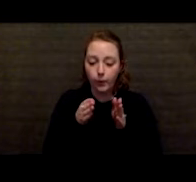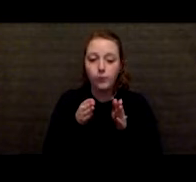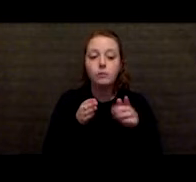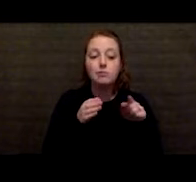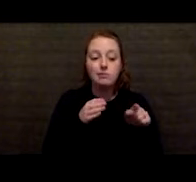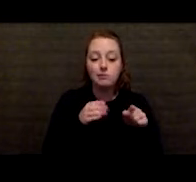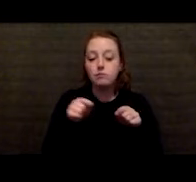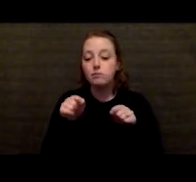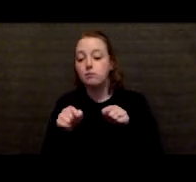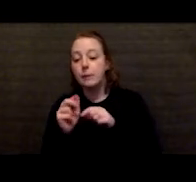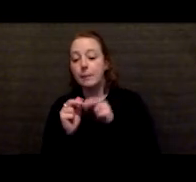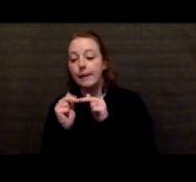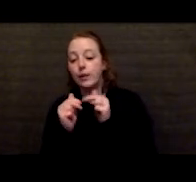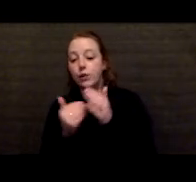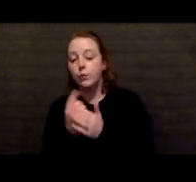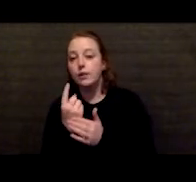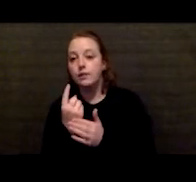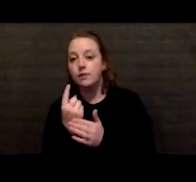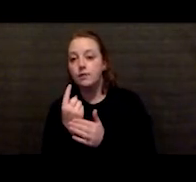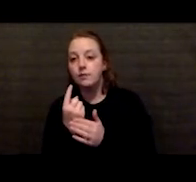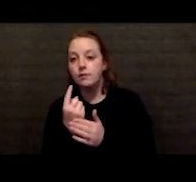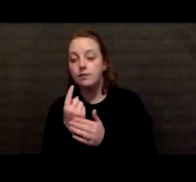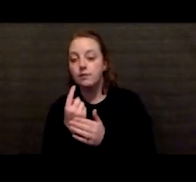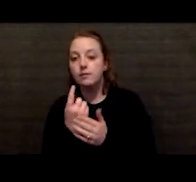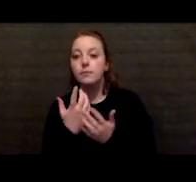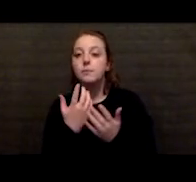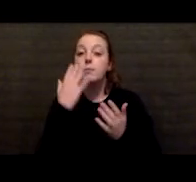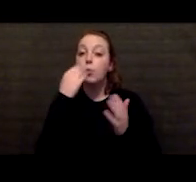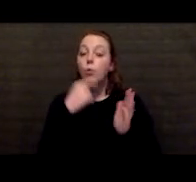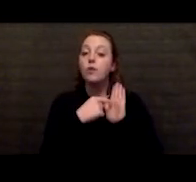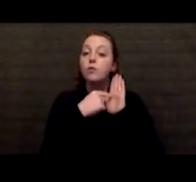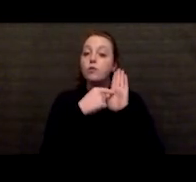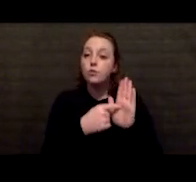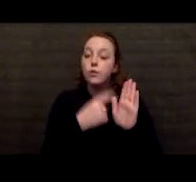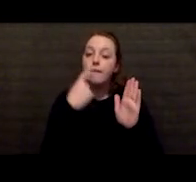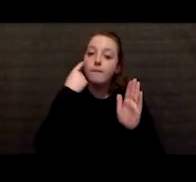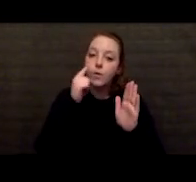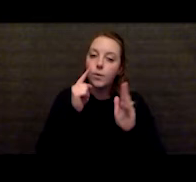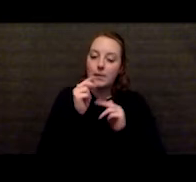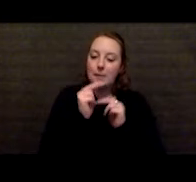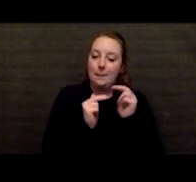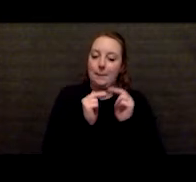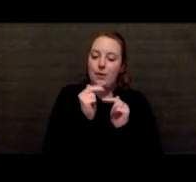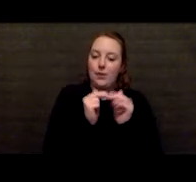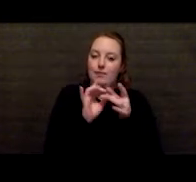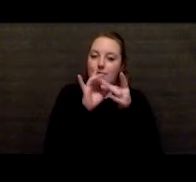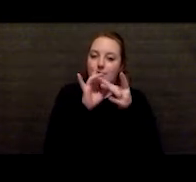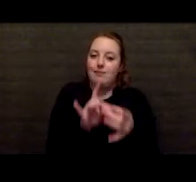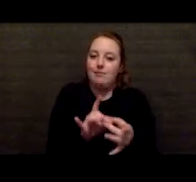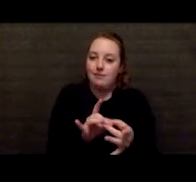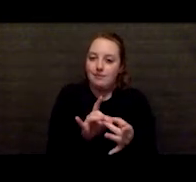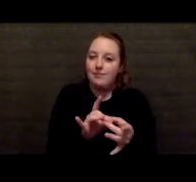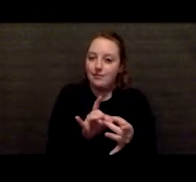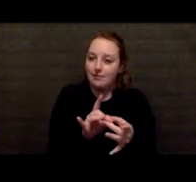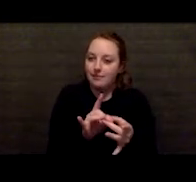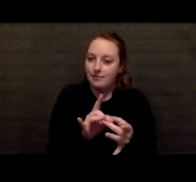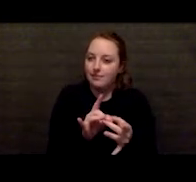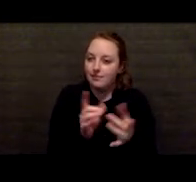it. Okay. So they were chosen more for the construction relevance of the process.